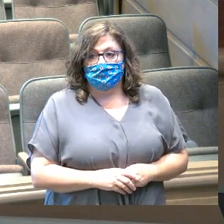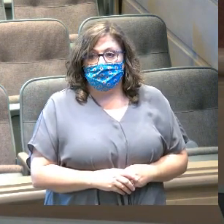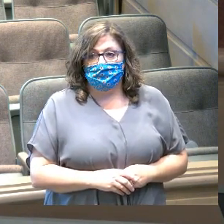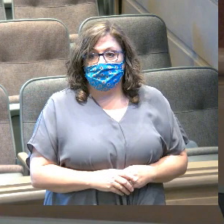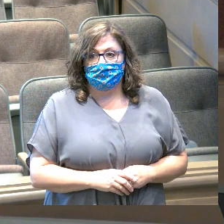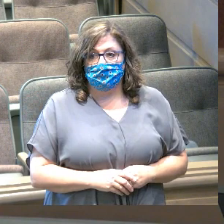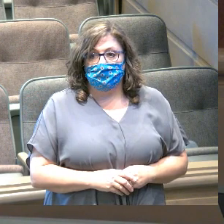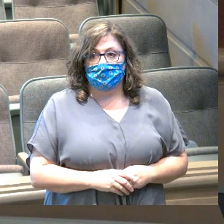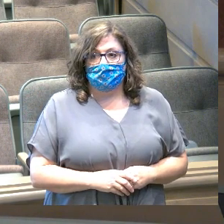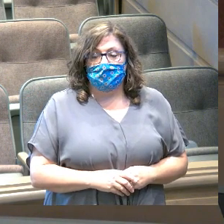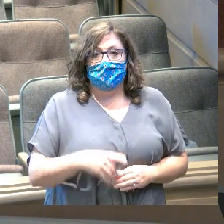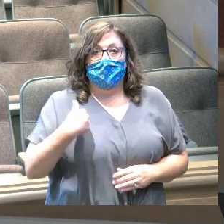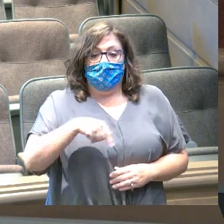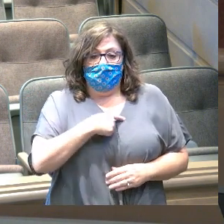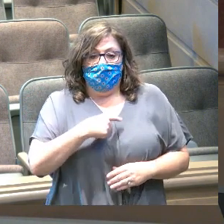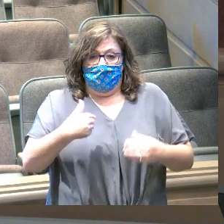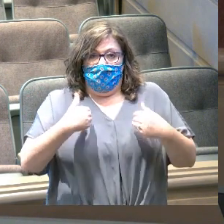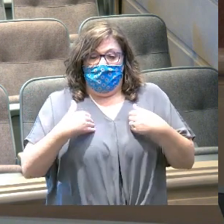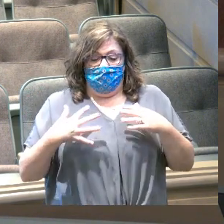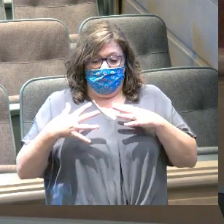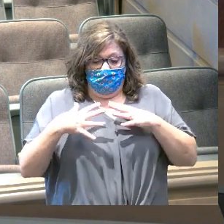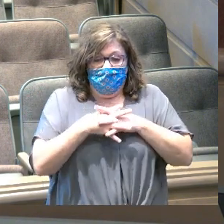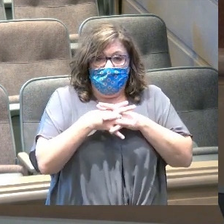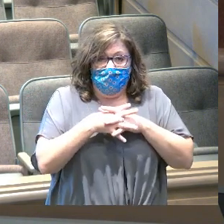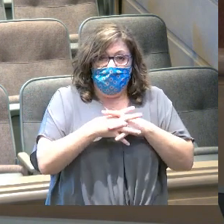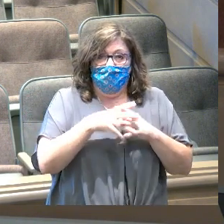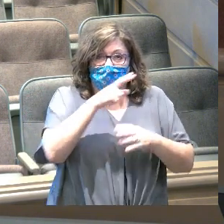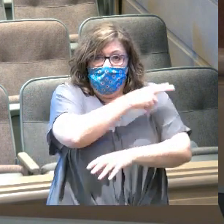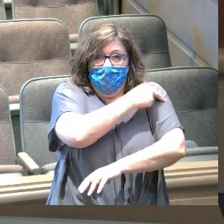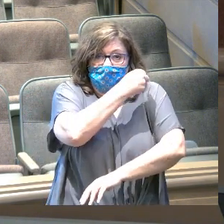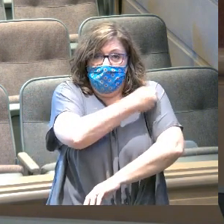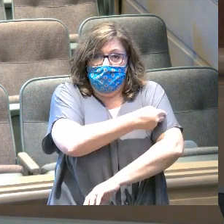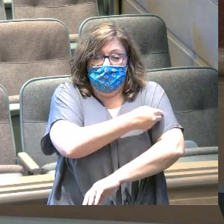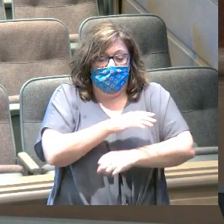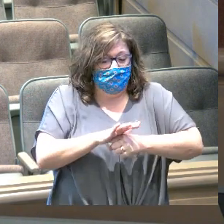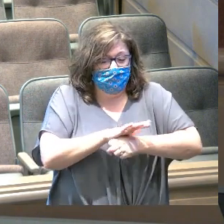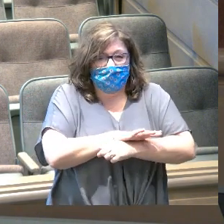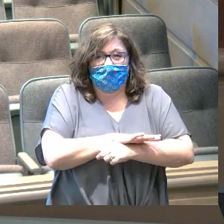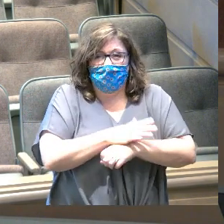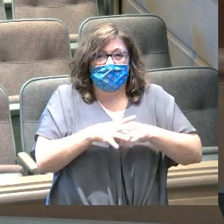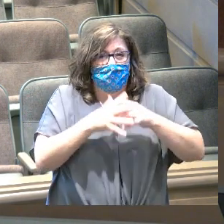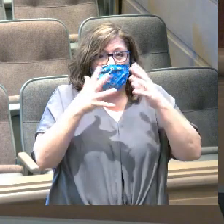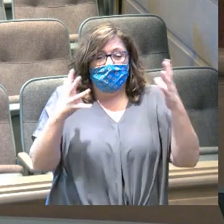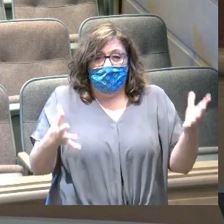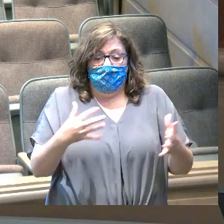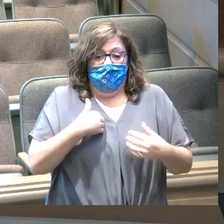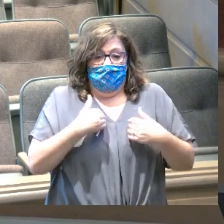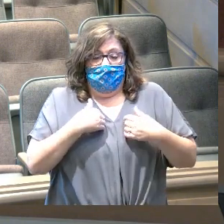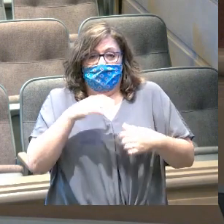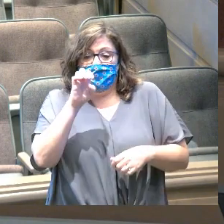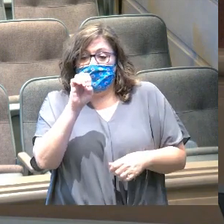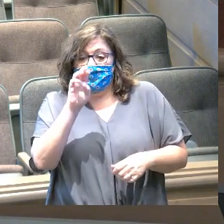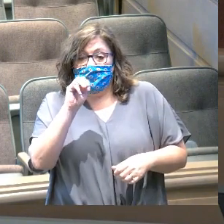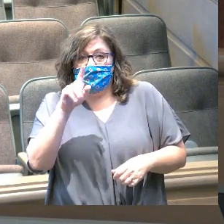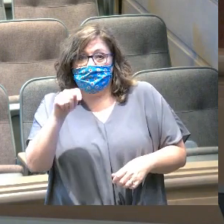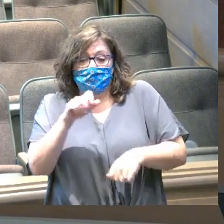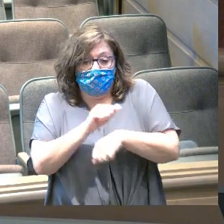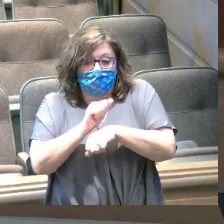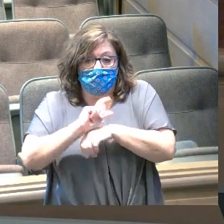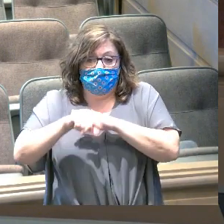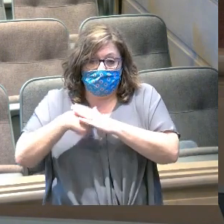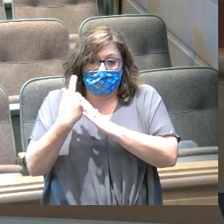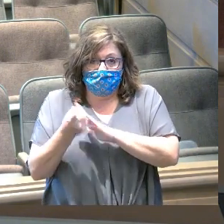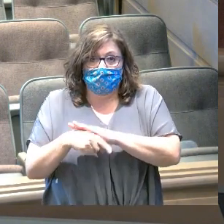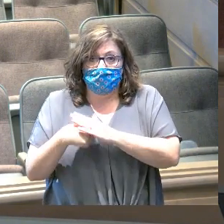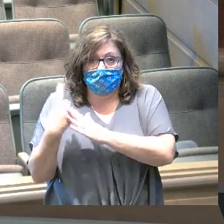an overcrowded hospital, exhausted healthcare workers, EMTs that are working around the clock, doing 30,